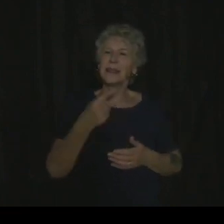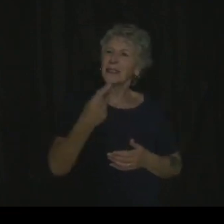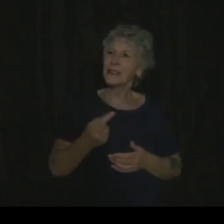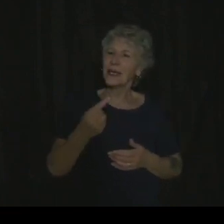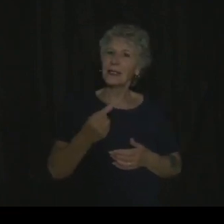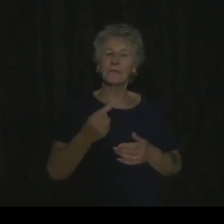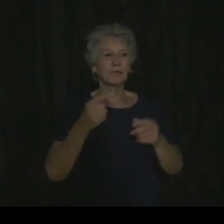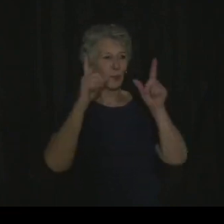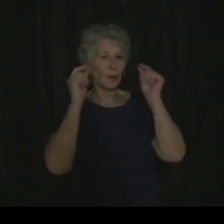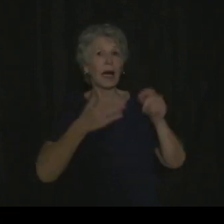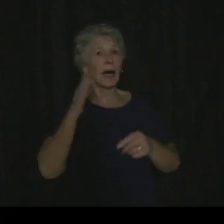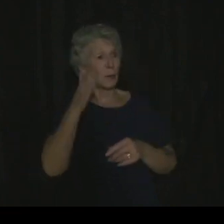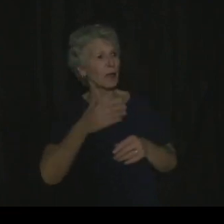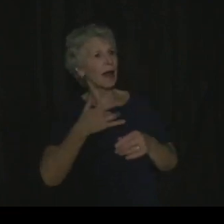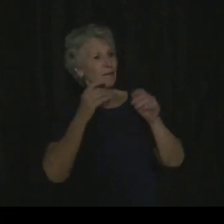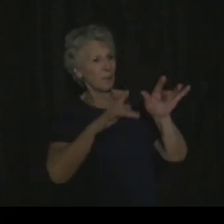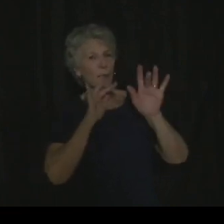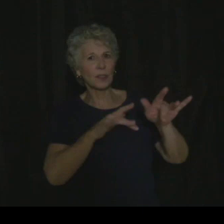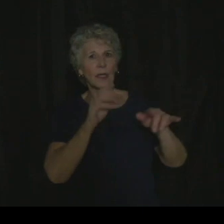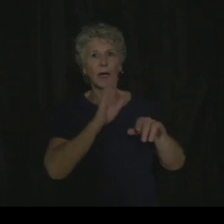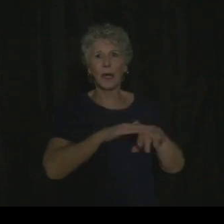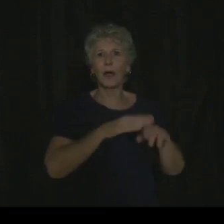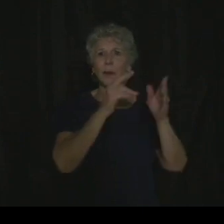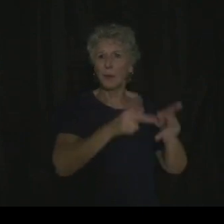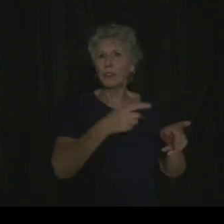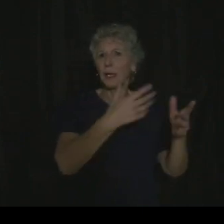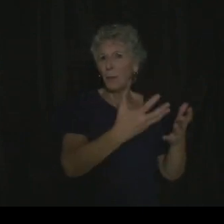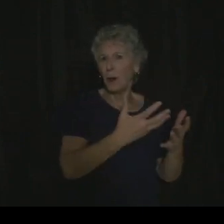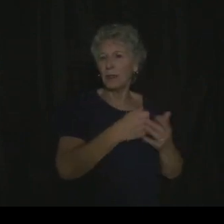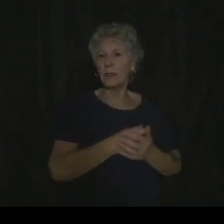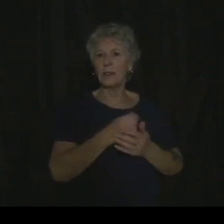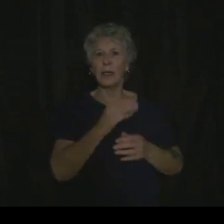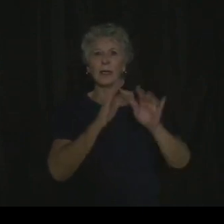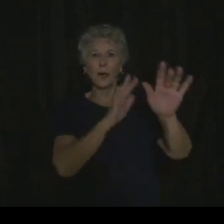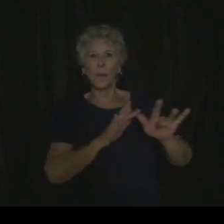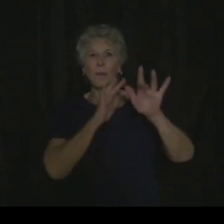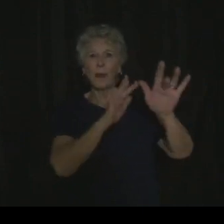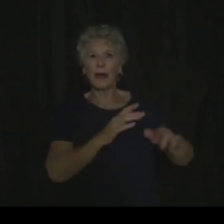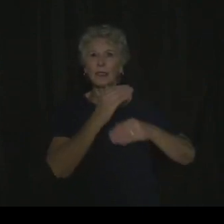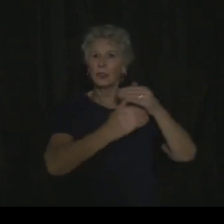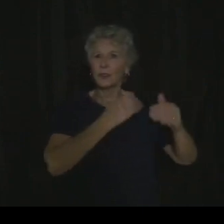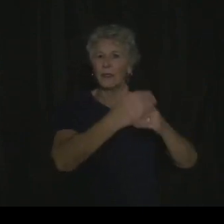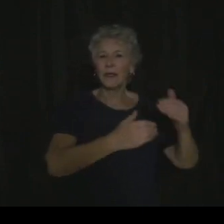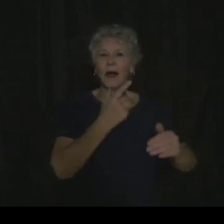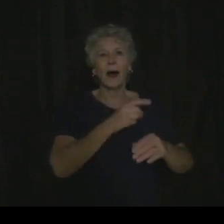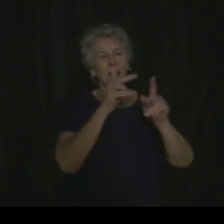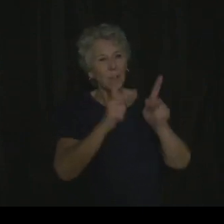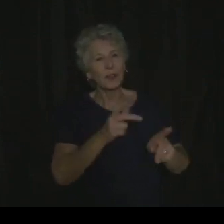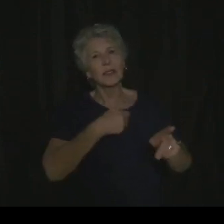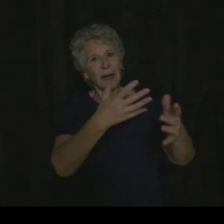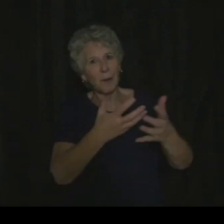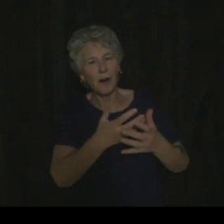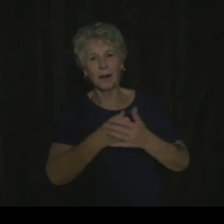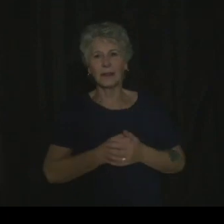I will have mercy on whom I will have mercy, and I will have compassion on whom I have compassion. And the word for is a word signaling that he's